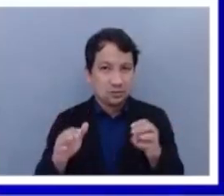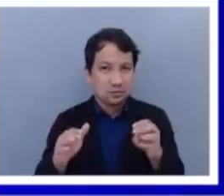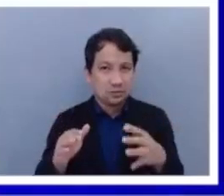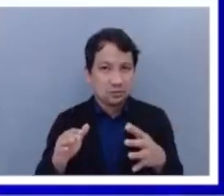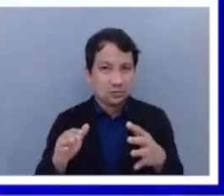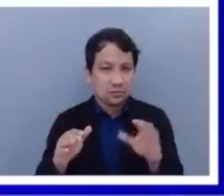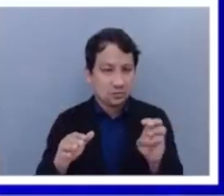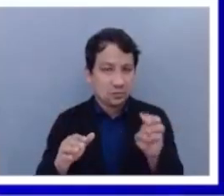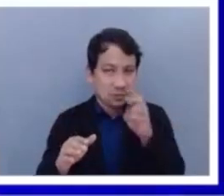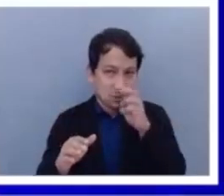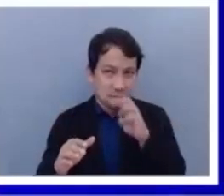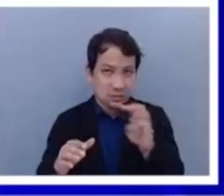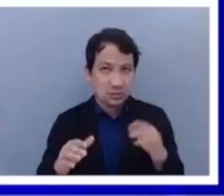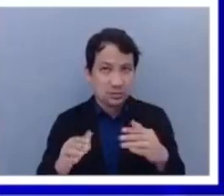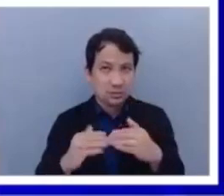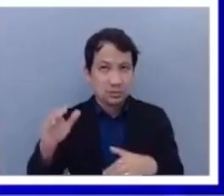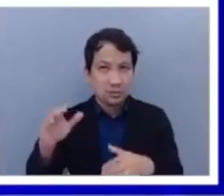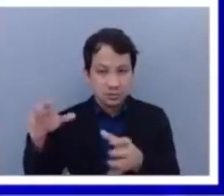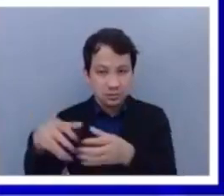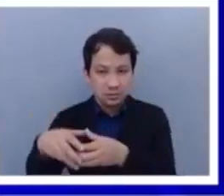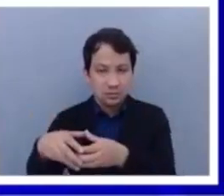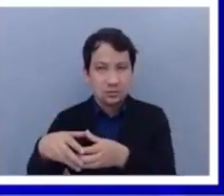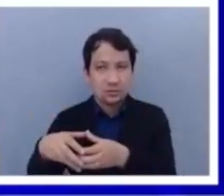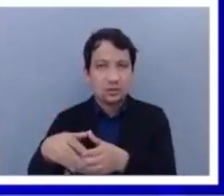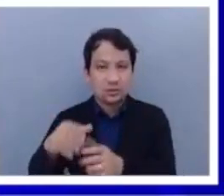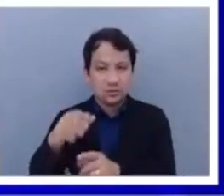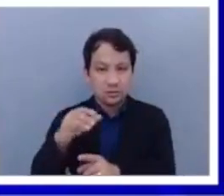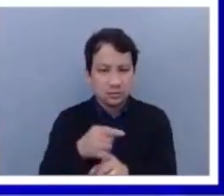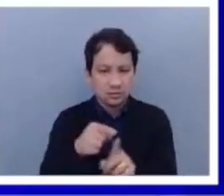Kasi isang group siya. So nung January,